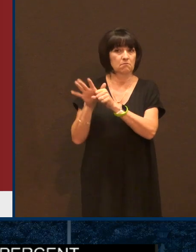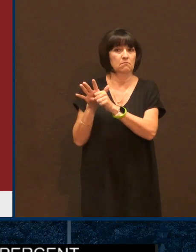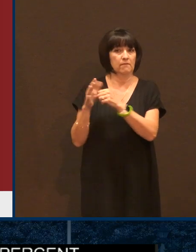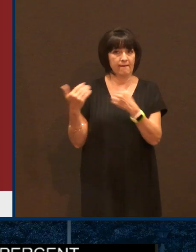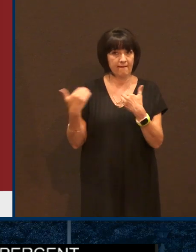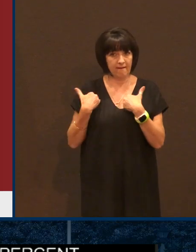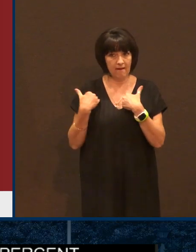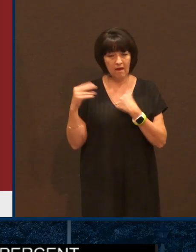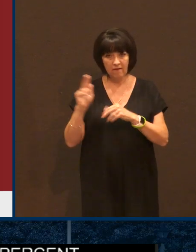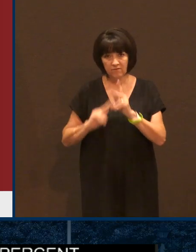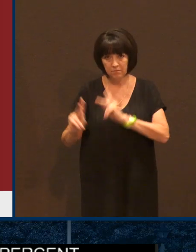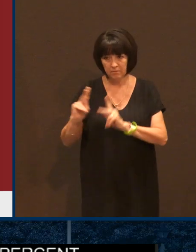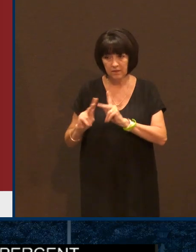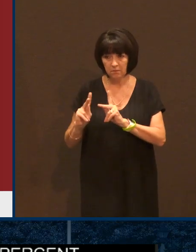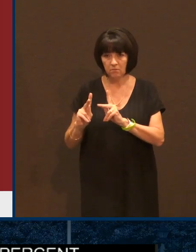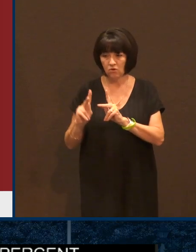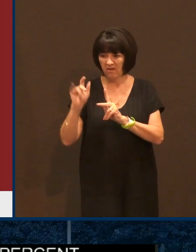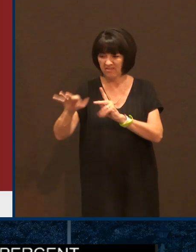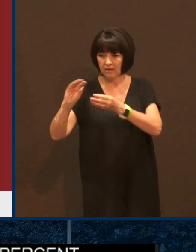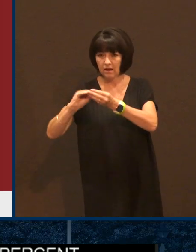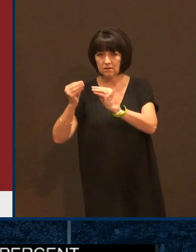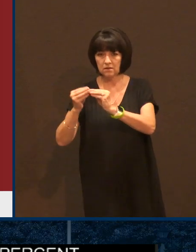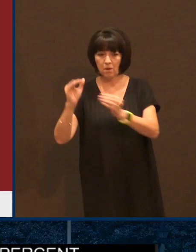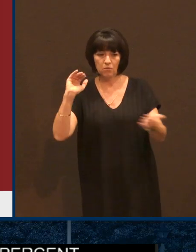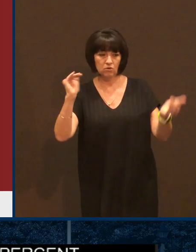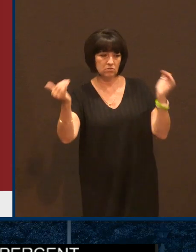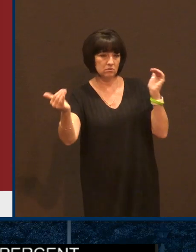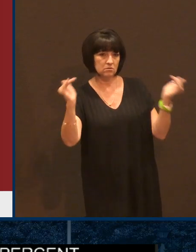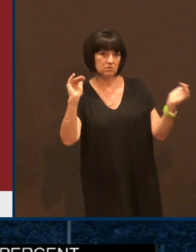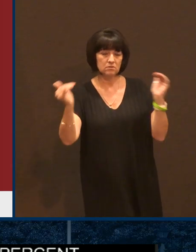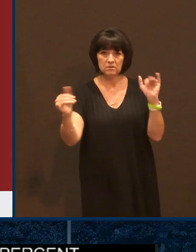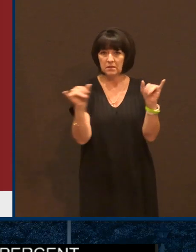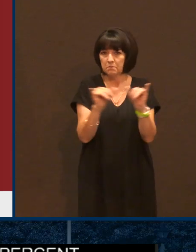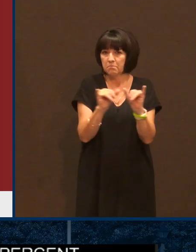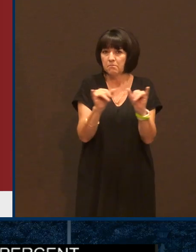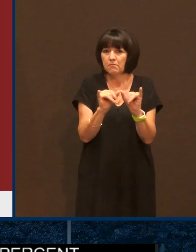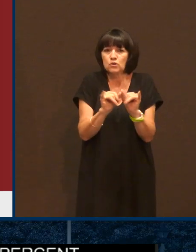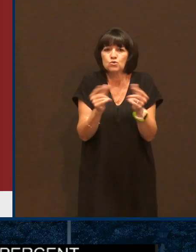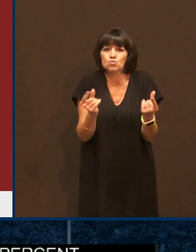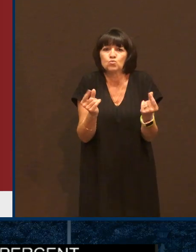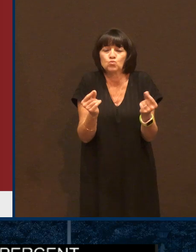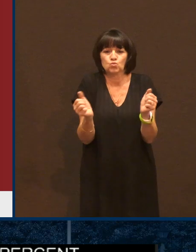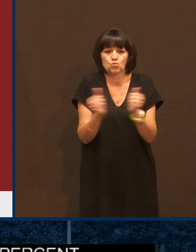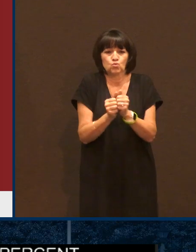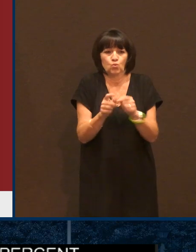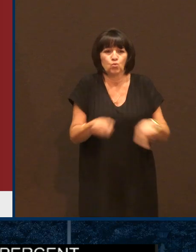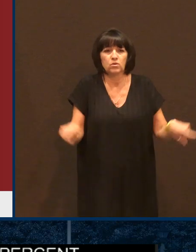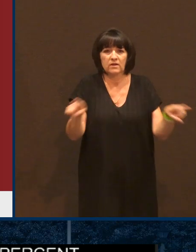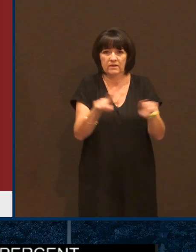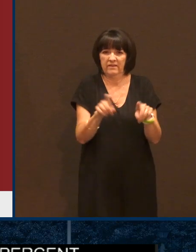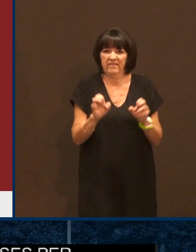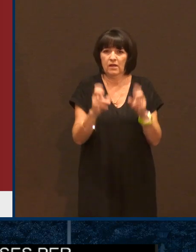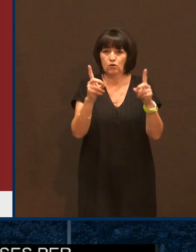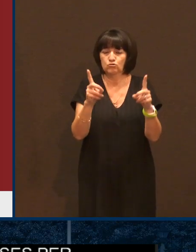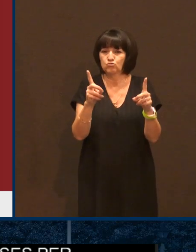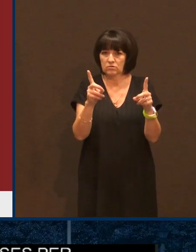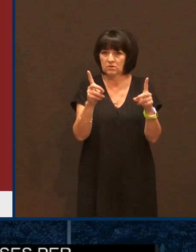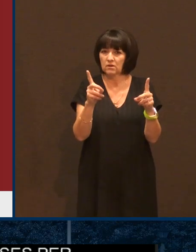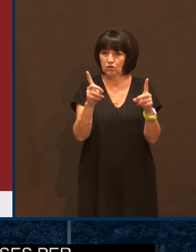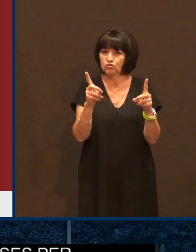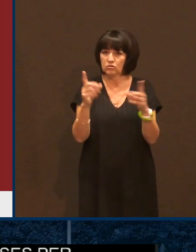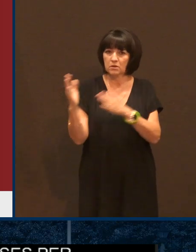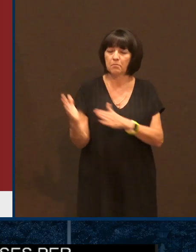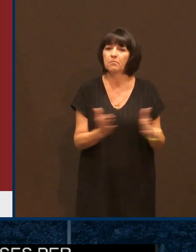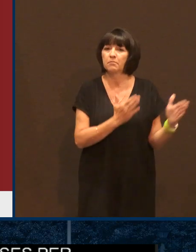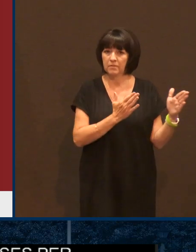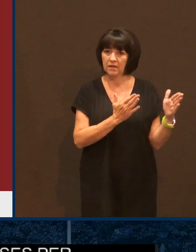of the health of the community. Best case scenario, scenario where you might be where we are today. You